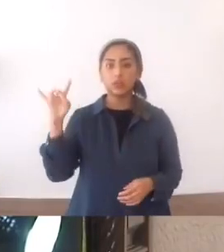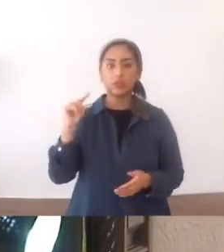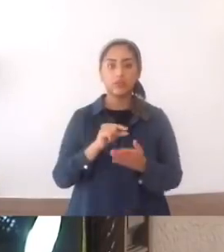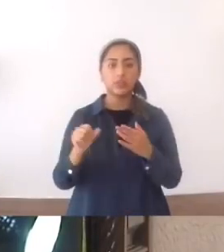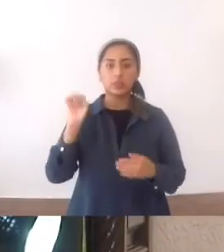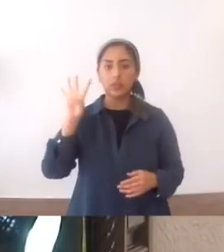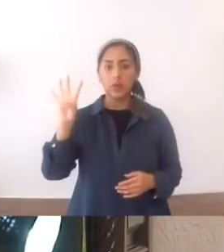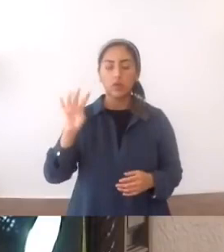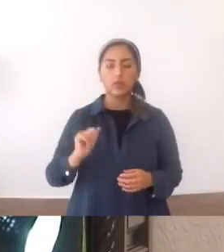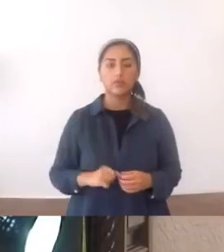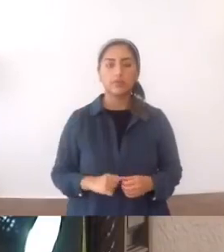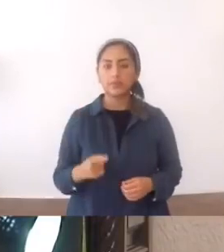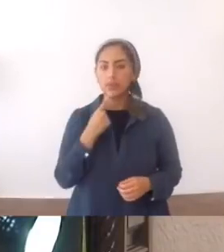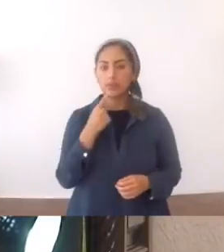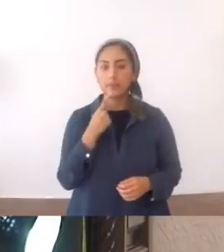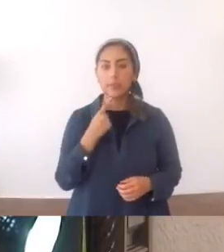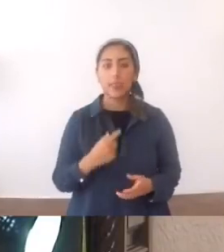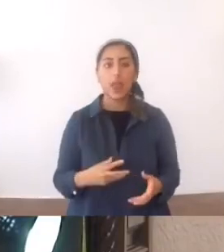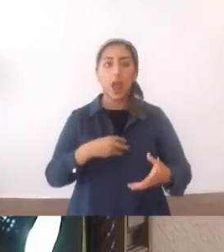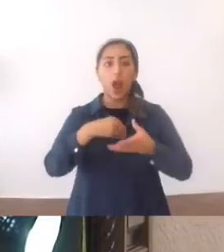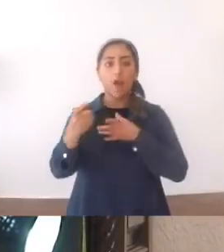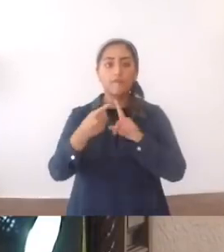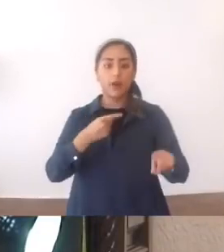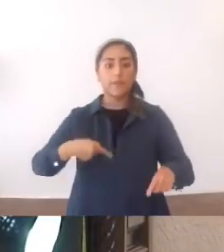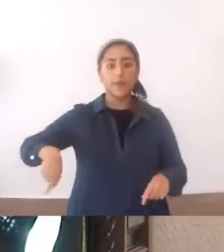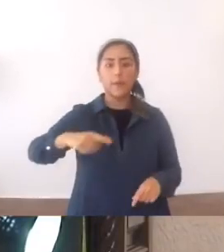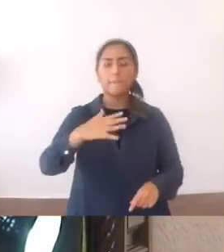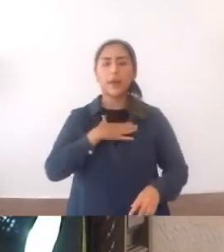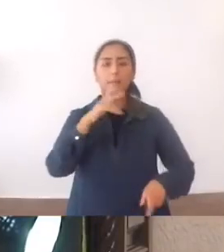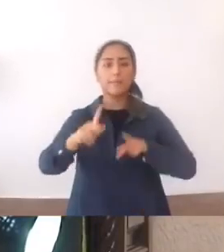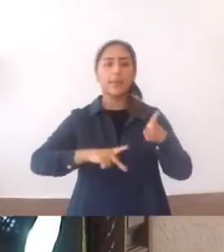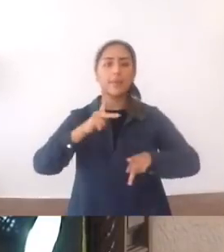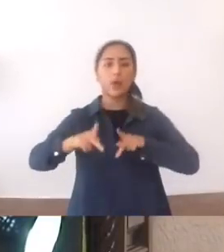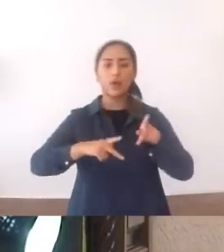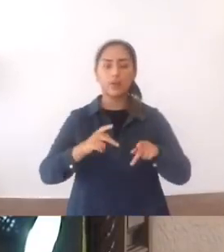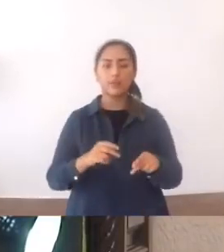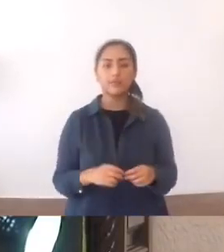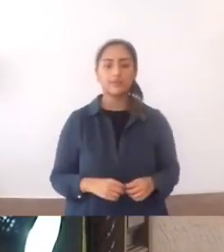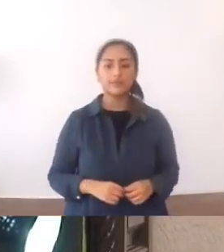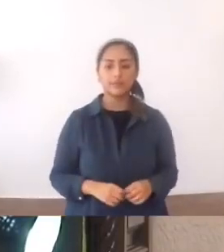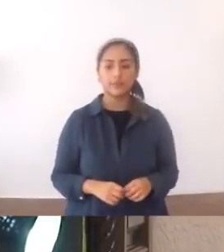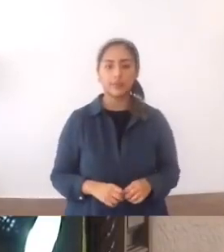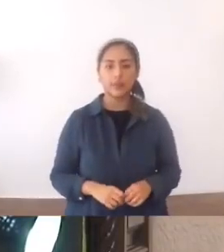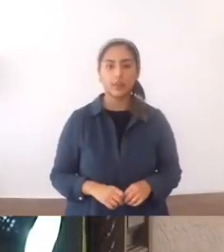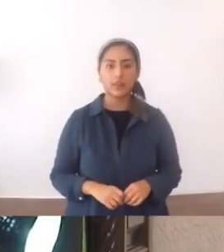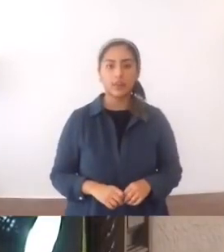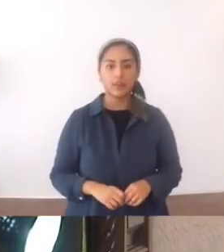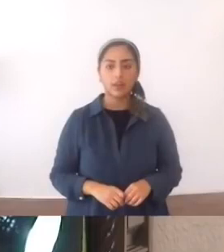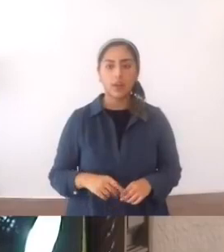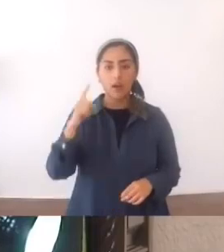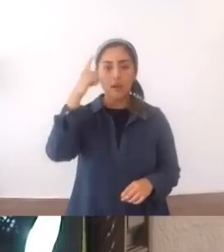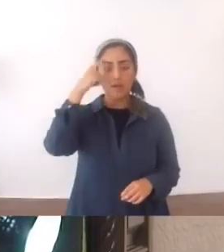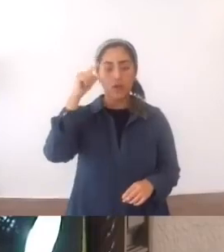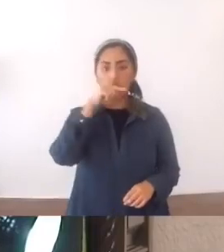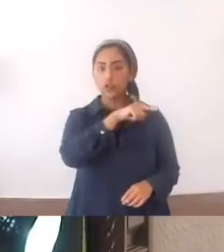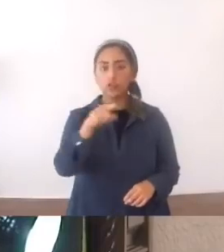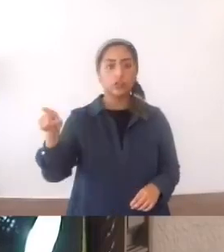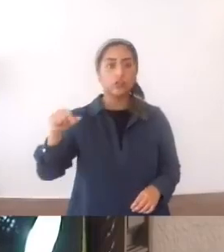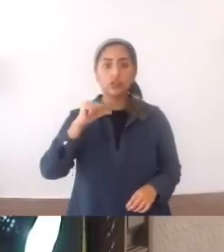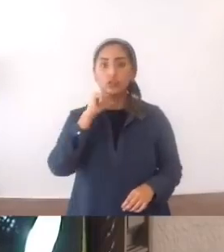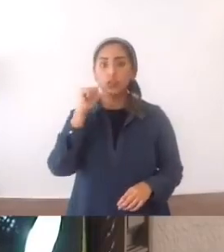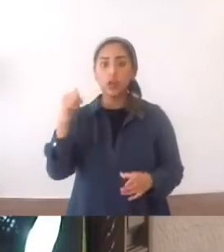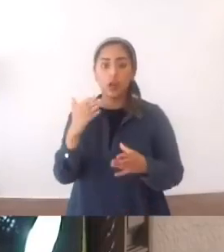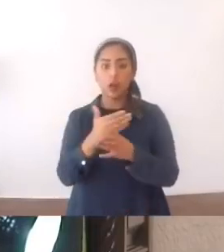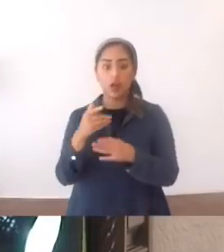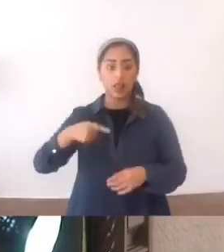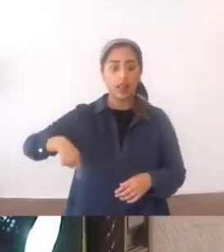Apocalipsis 18, verso 4 Revelations 18 verse dice, 4 salid en medio de ella, pueblo mío, says, come out of her, my people, para que